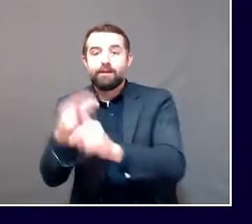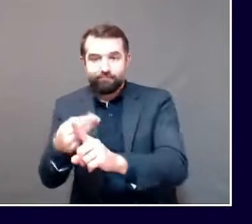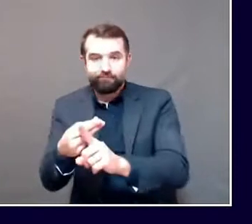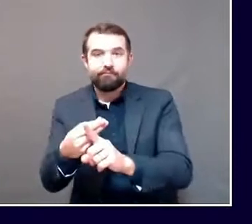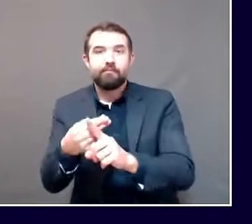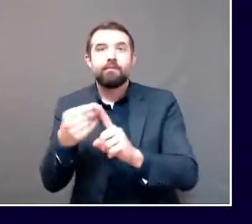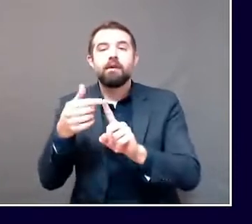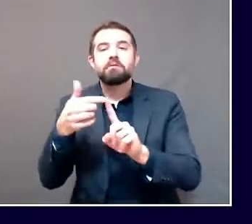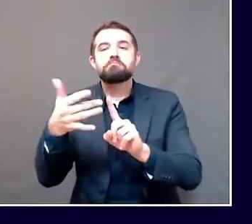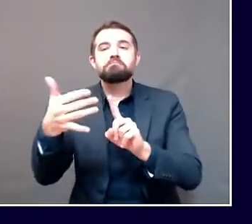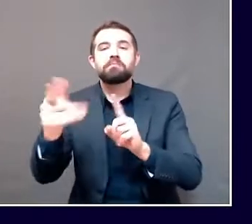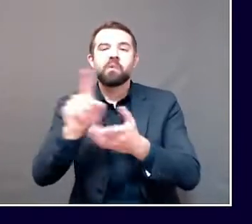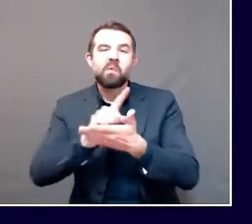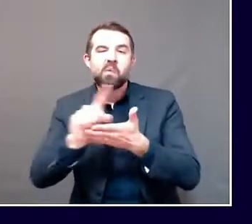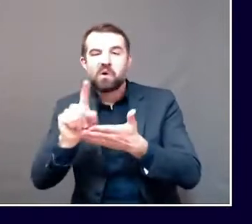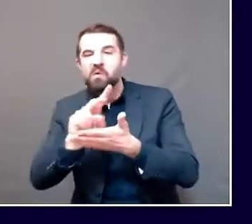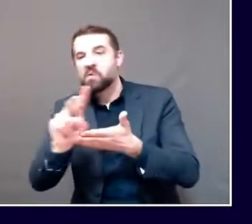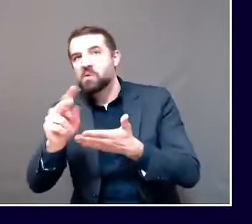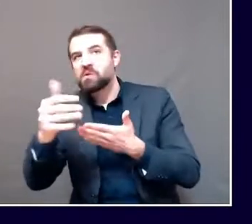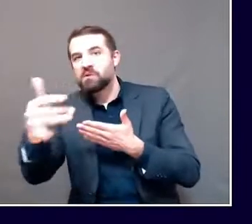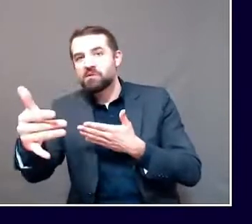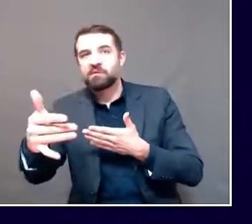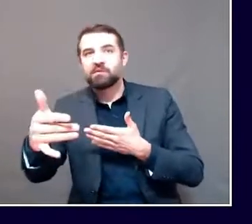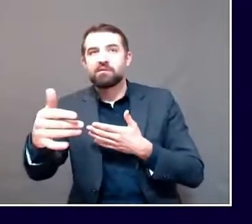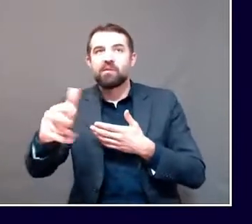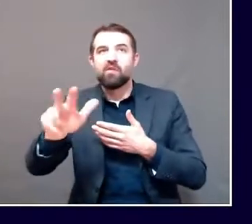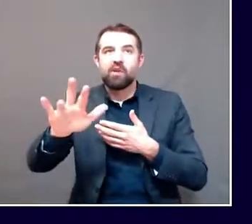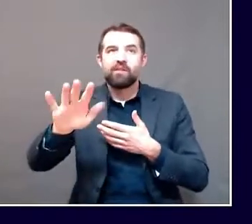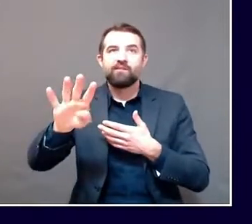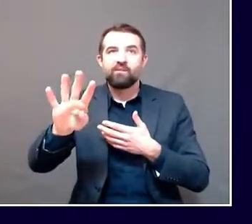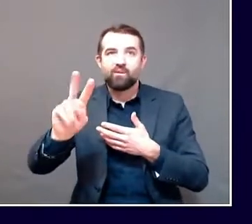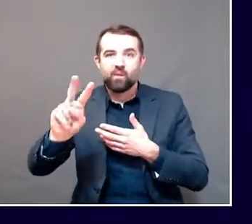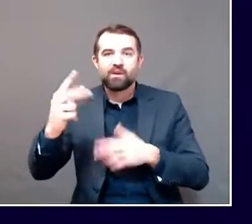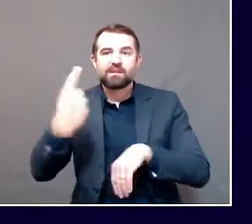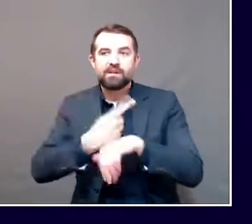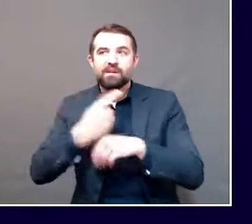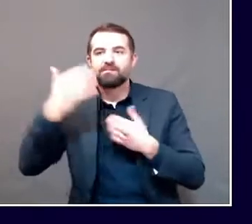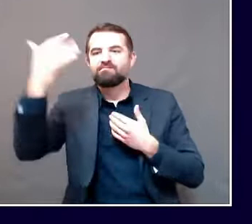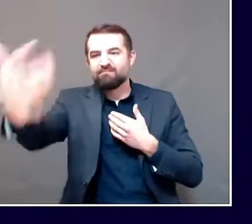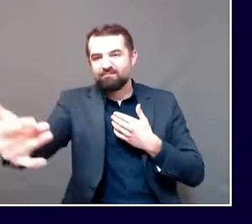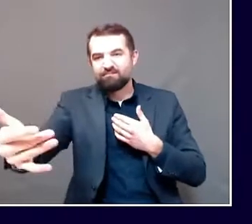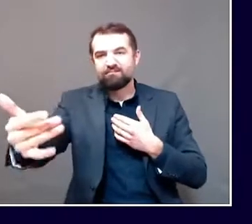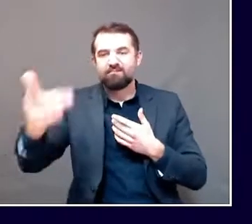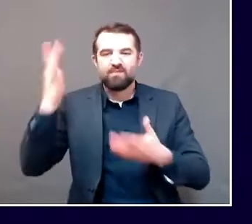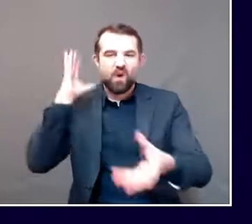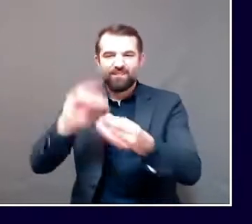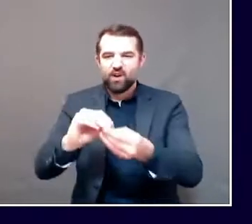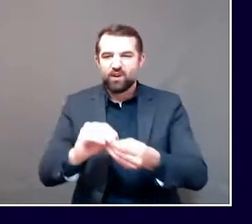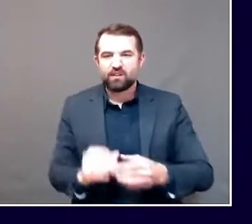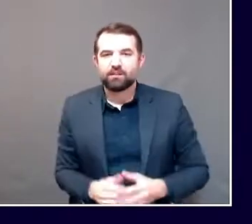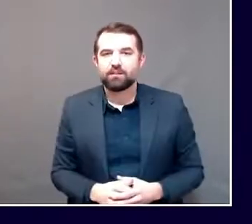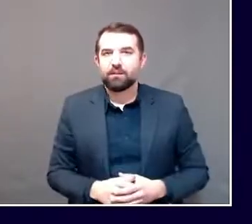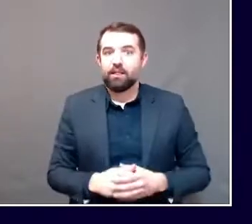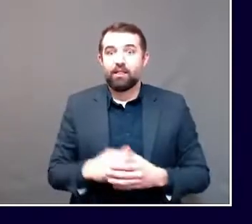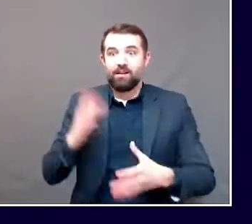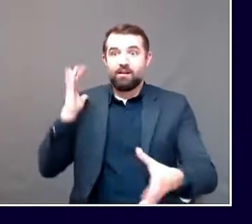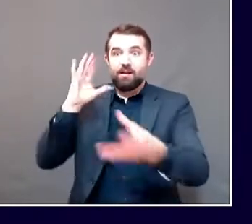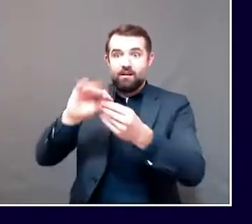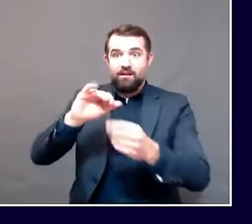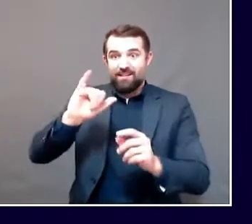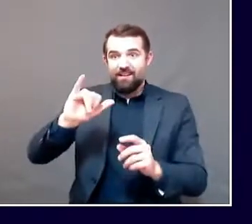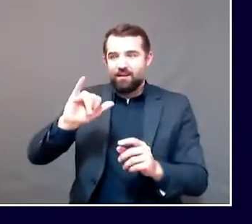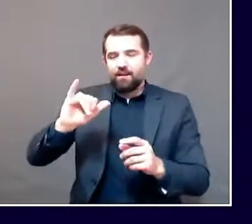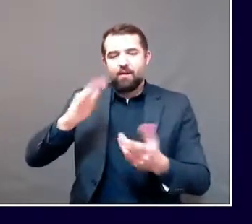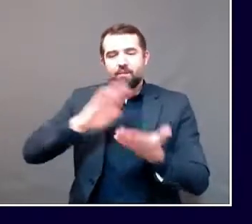35 or day 42 even, depending on which vaccine you get, until you can be considered to have full protection of the